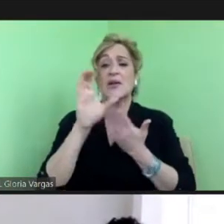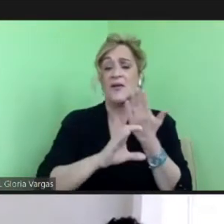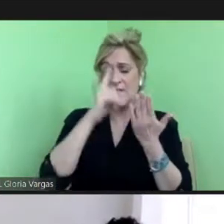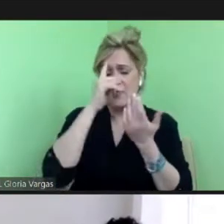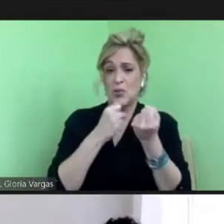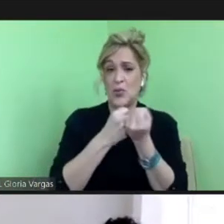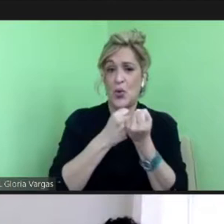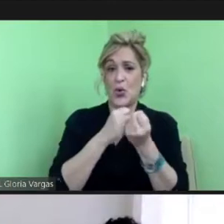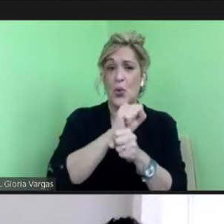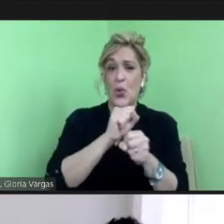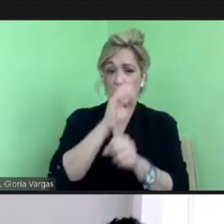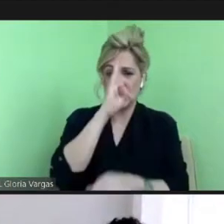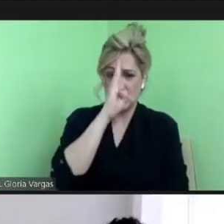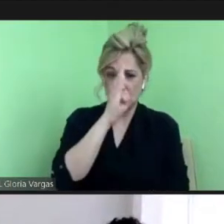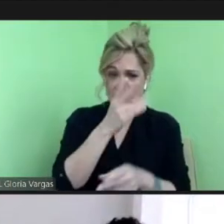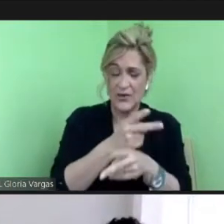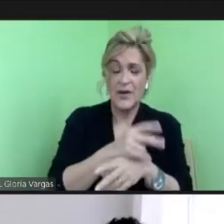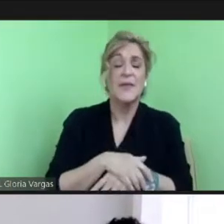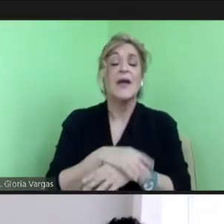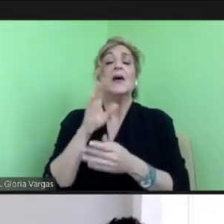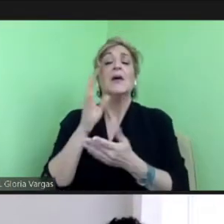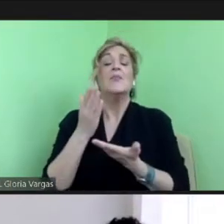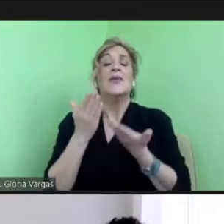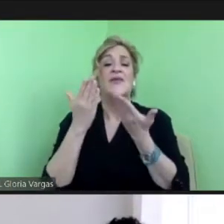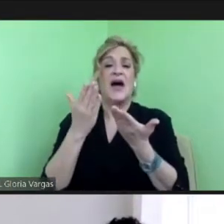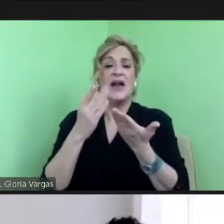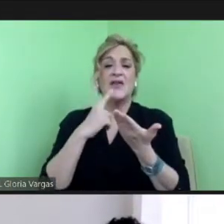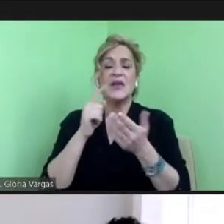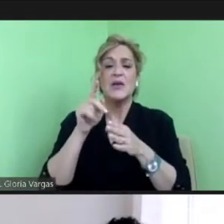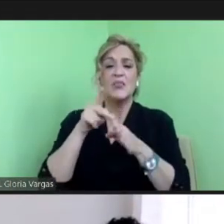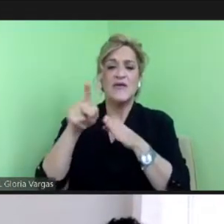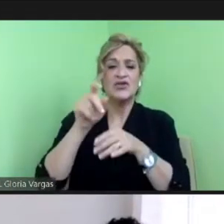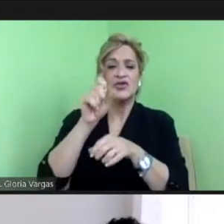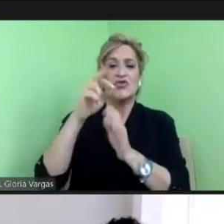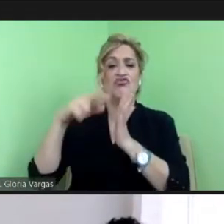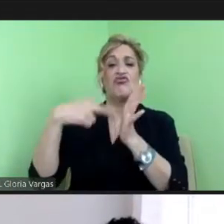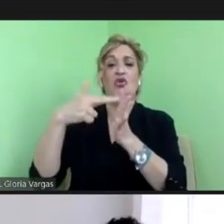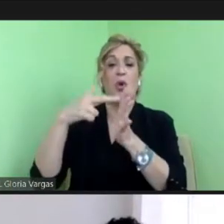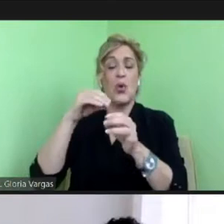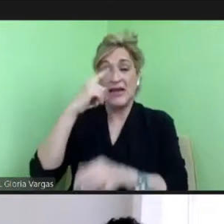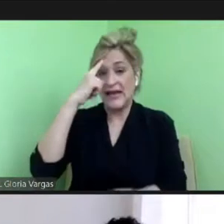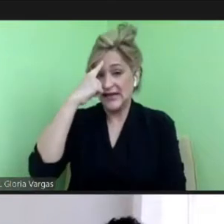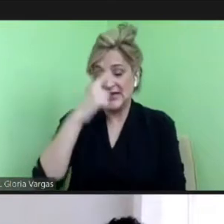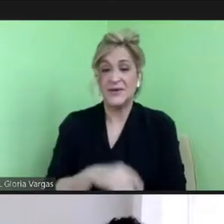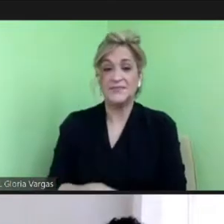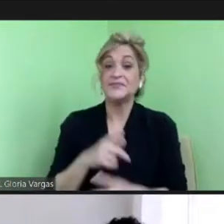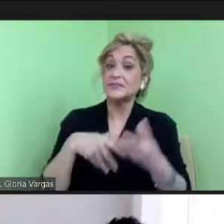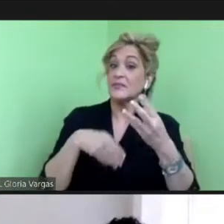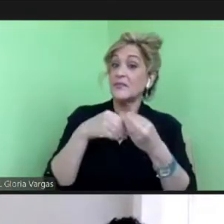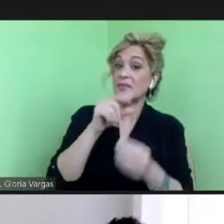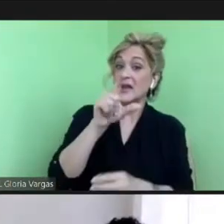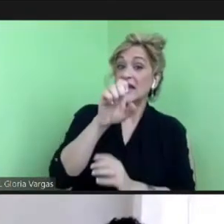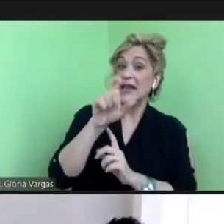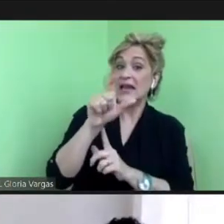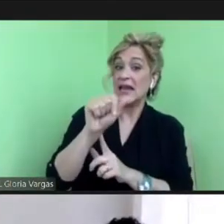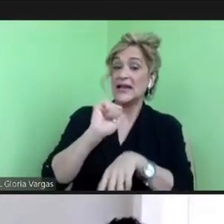workers to promote the professional role in India. In addition, Leela heads up Keystone